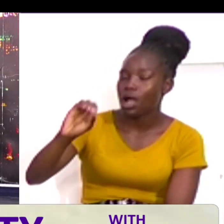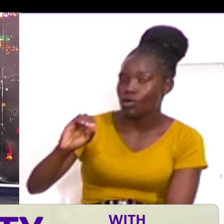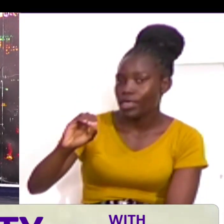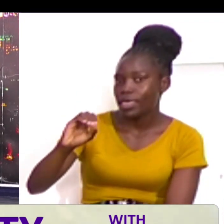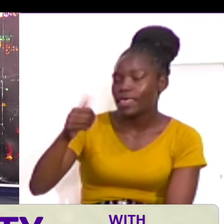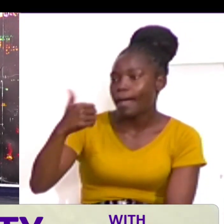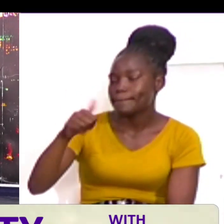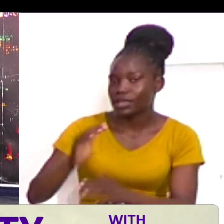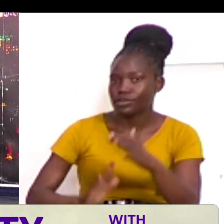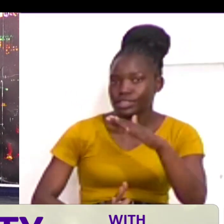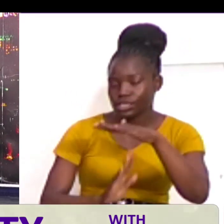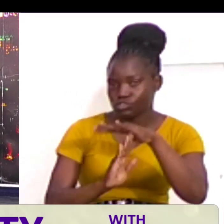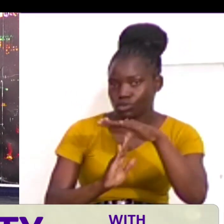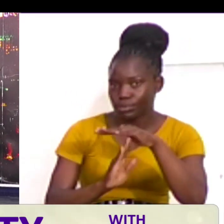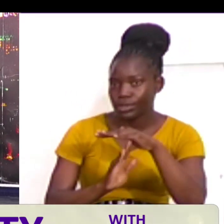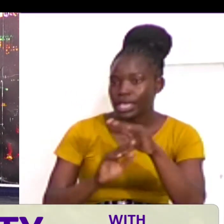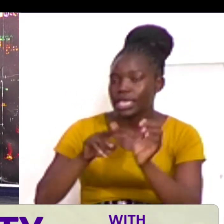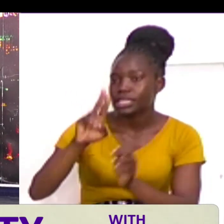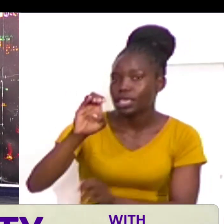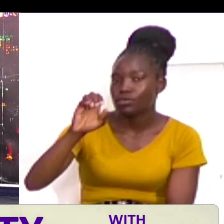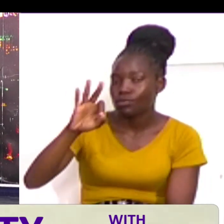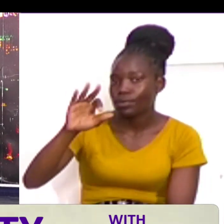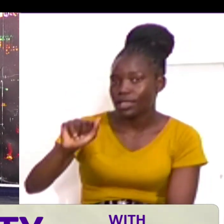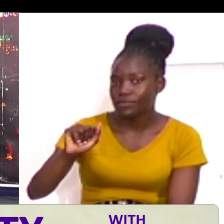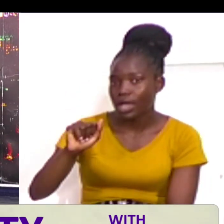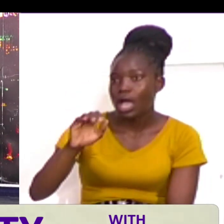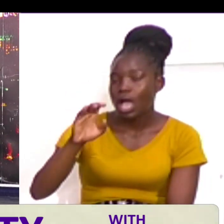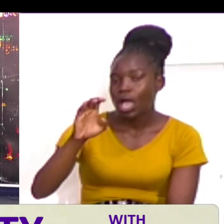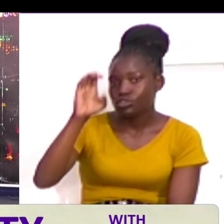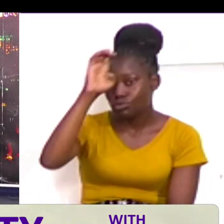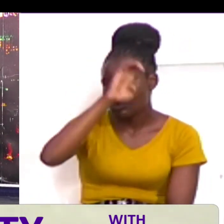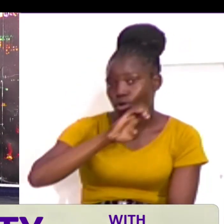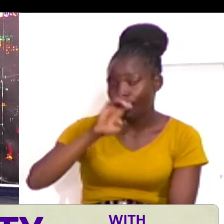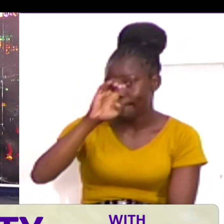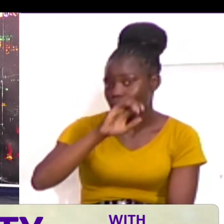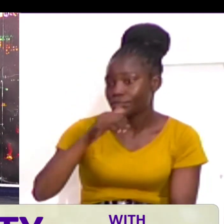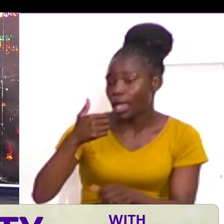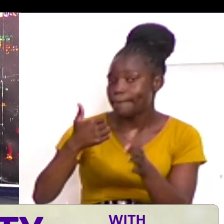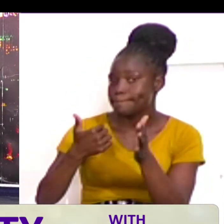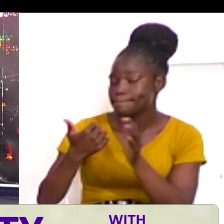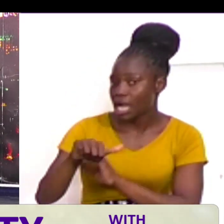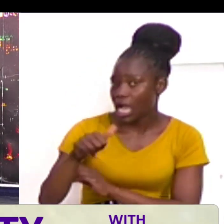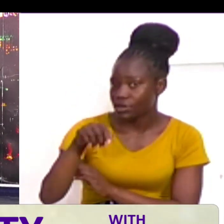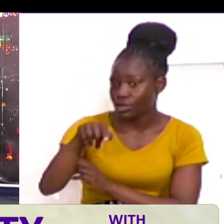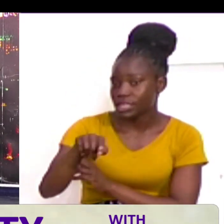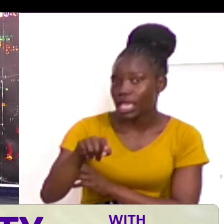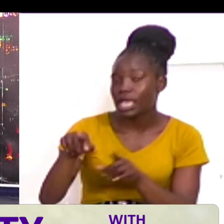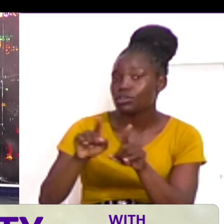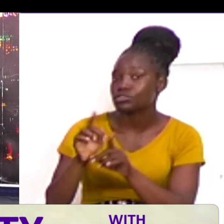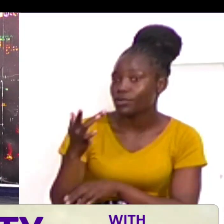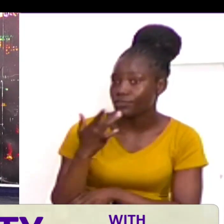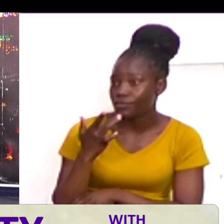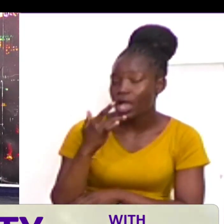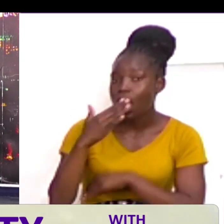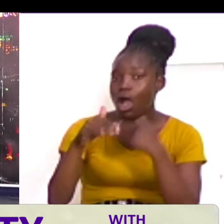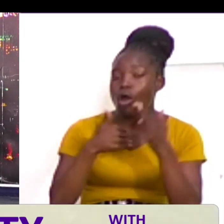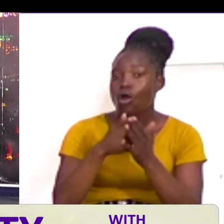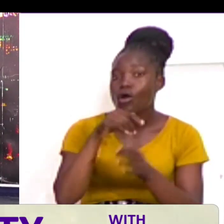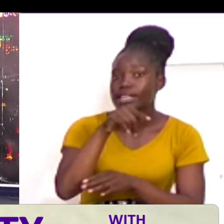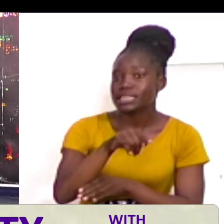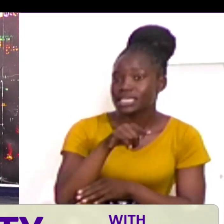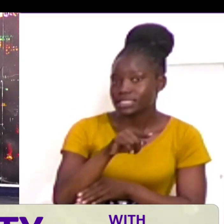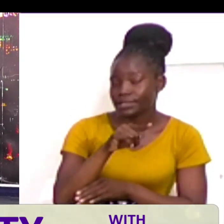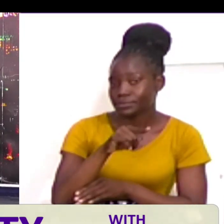thick of things. In the UEFA Europa League, they're also still in there, and they are also still favorites. All these